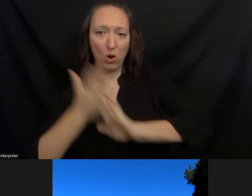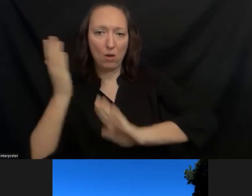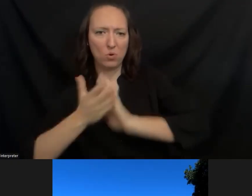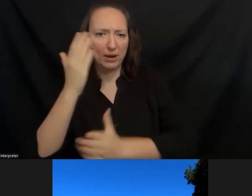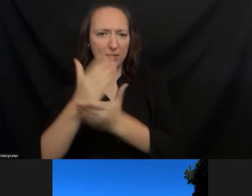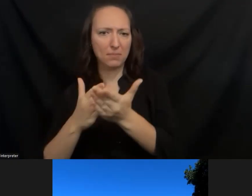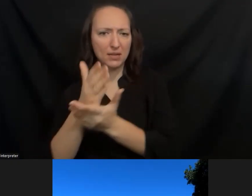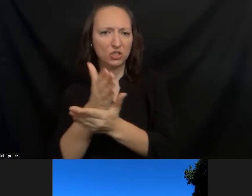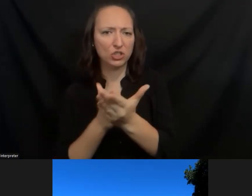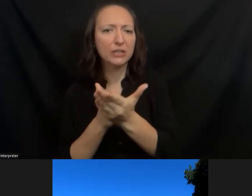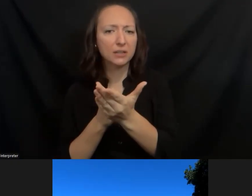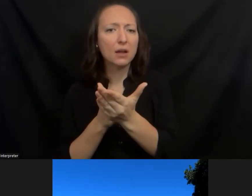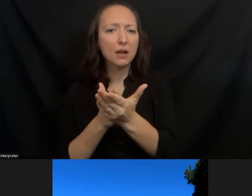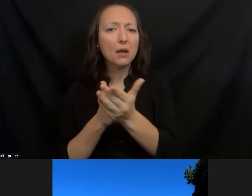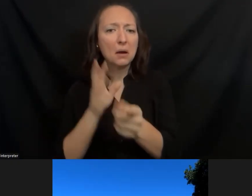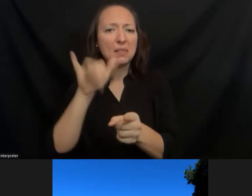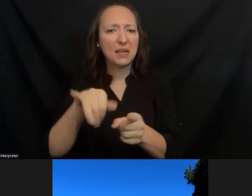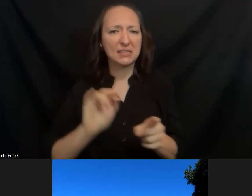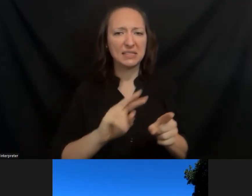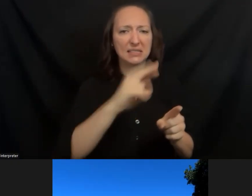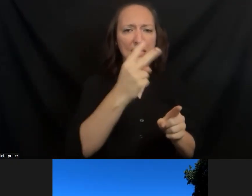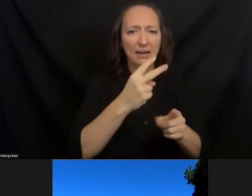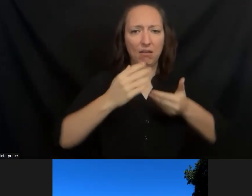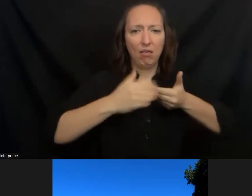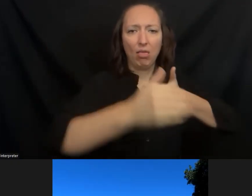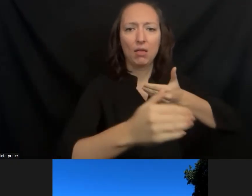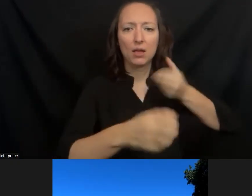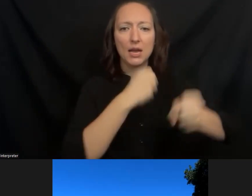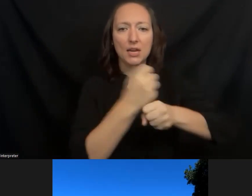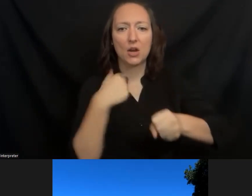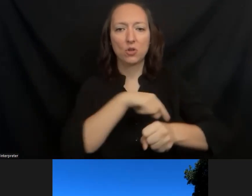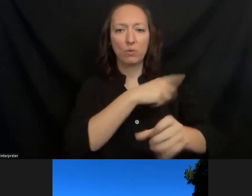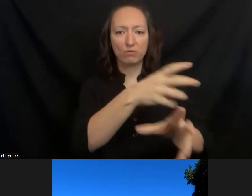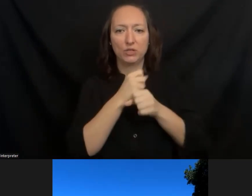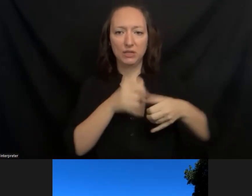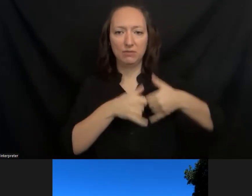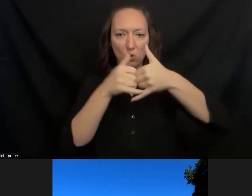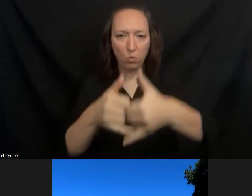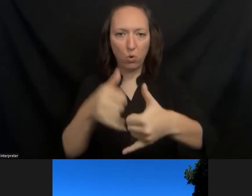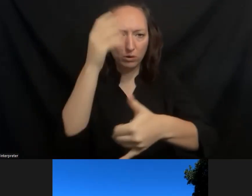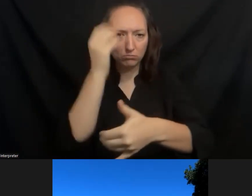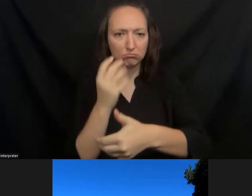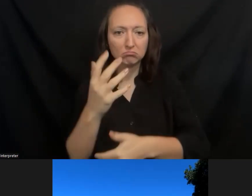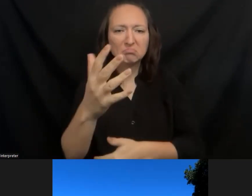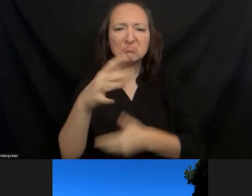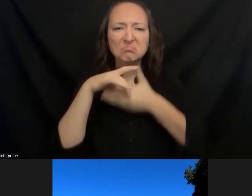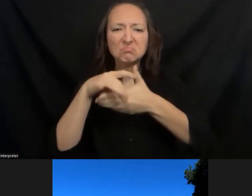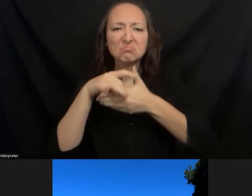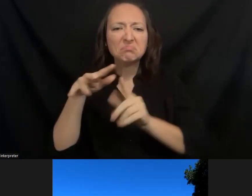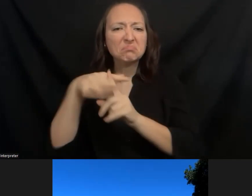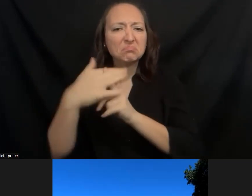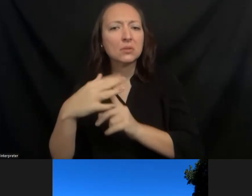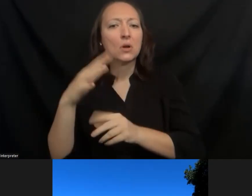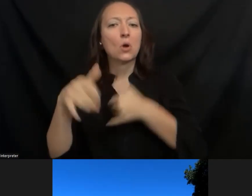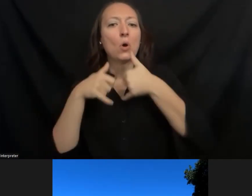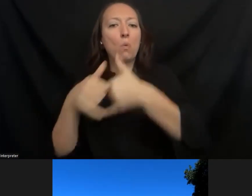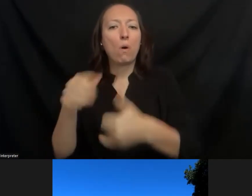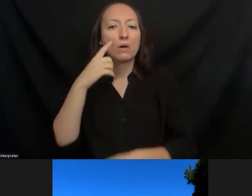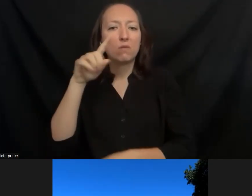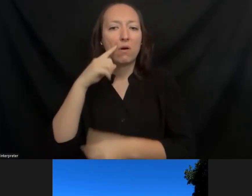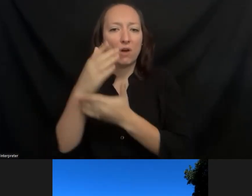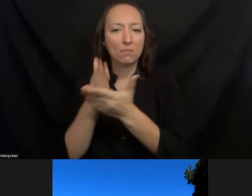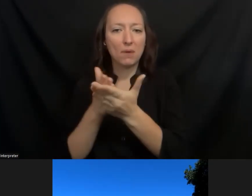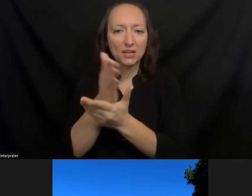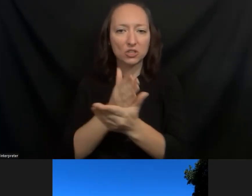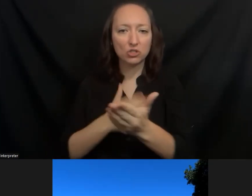over 85 different specific criteria, which can include information on organizational charts, strategic goals, the budgeting